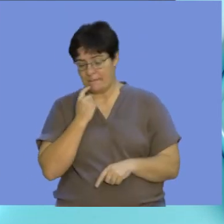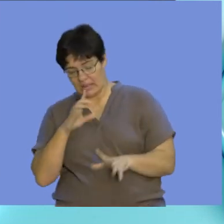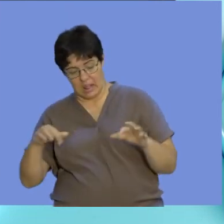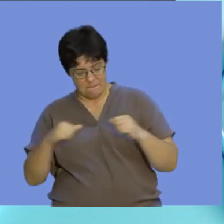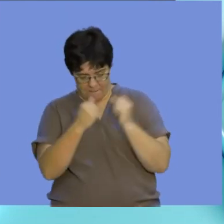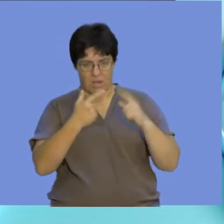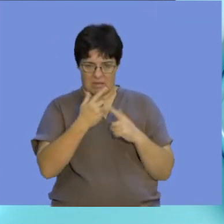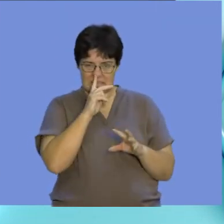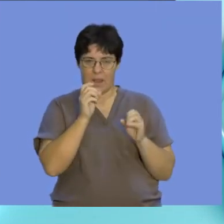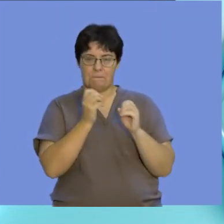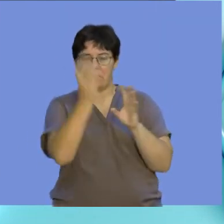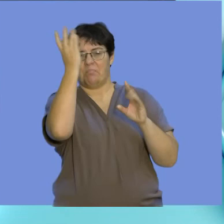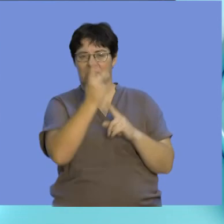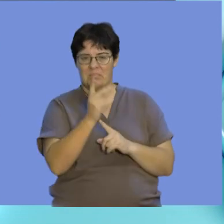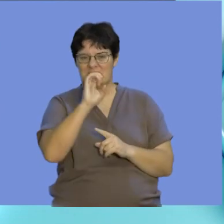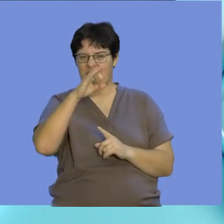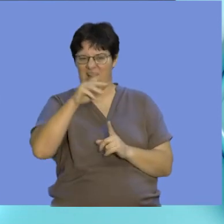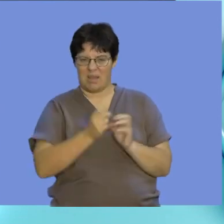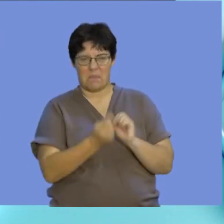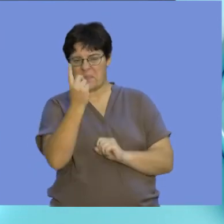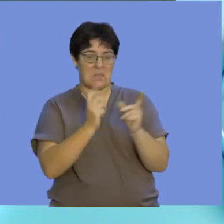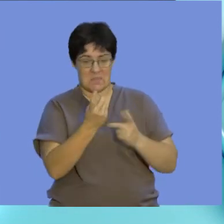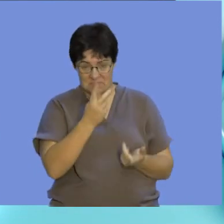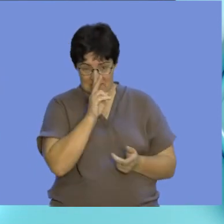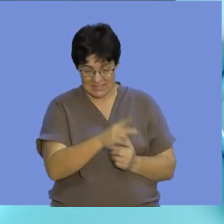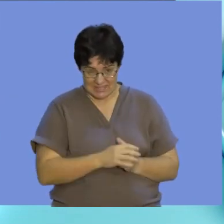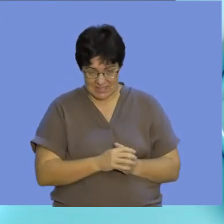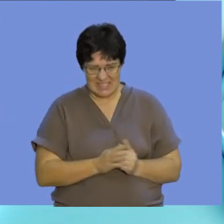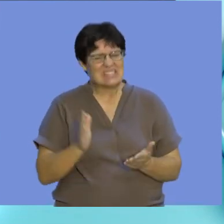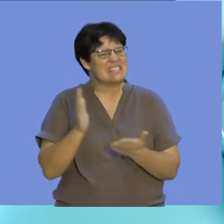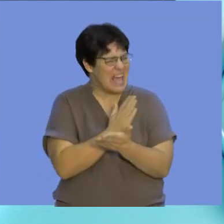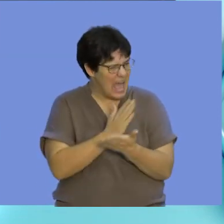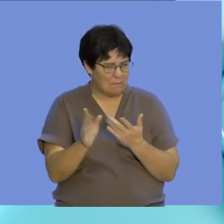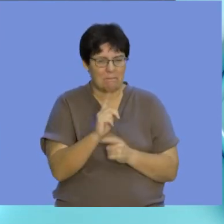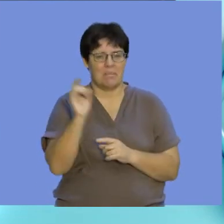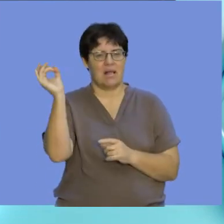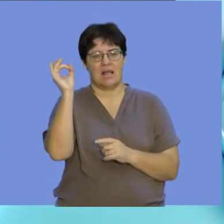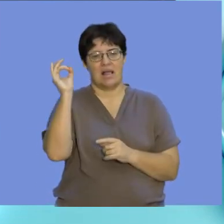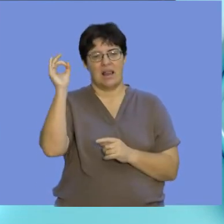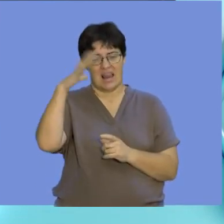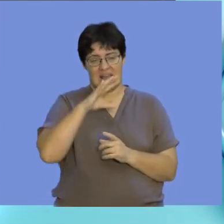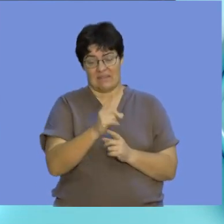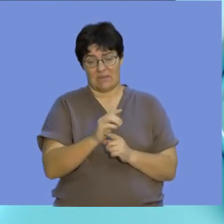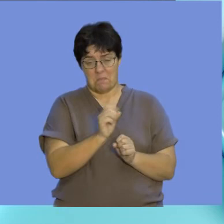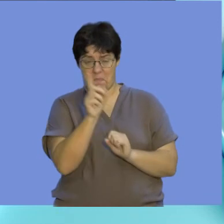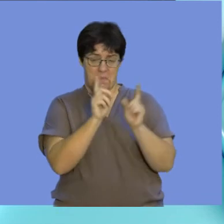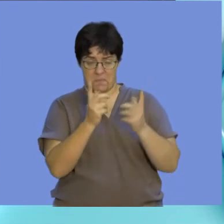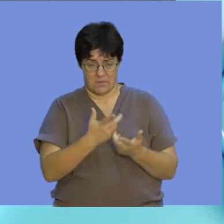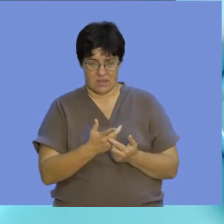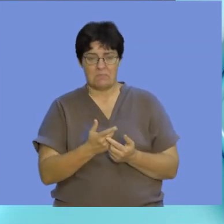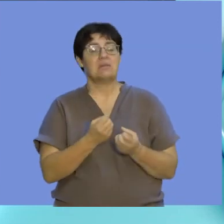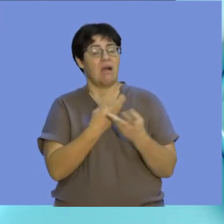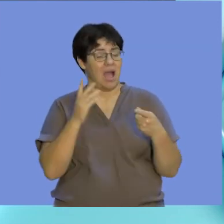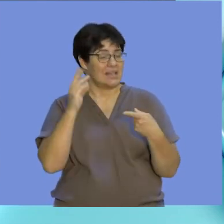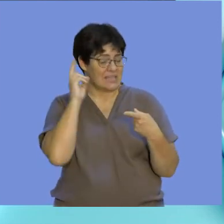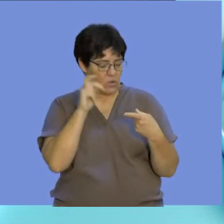strikes metal, we can get sparks. So sometimes there's light, but really there's always going to be sound, there's going to be